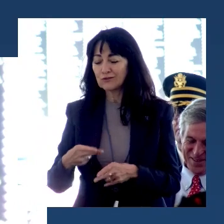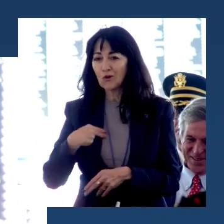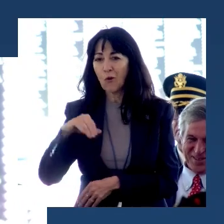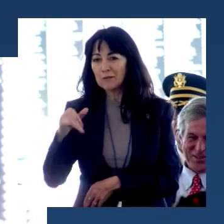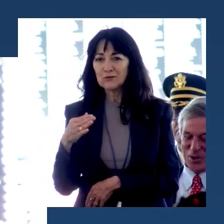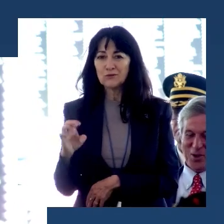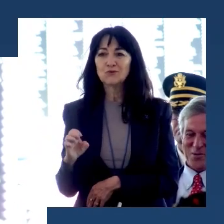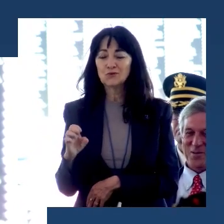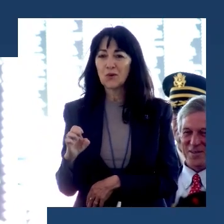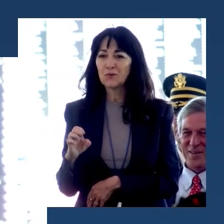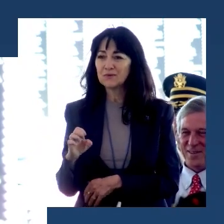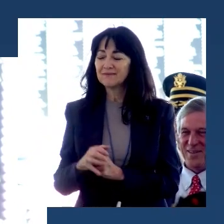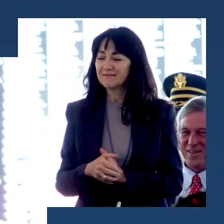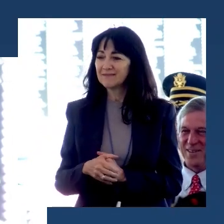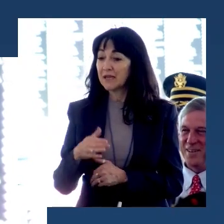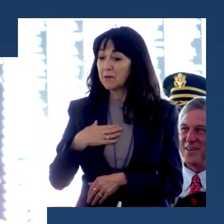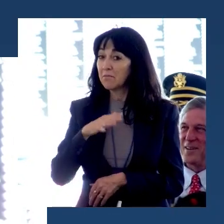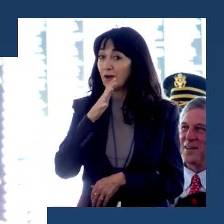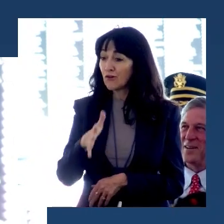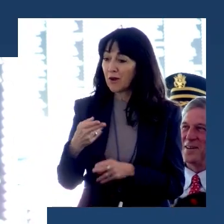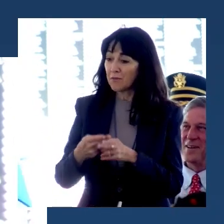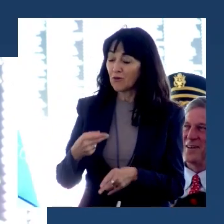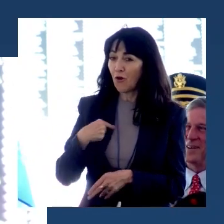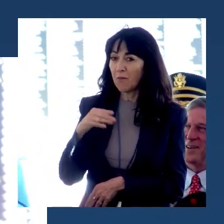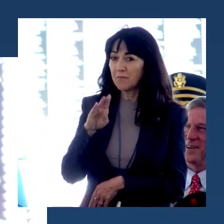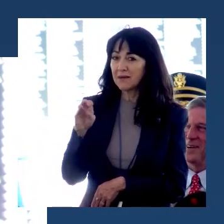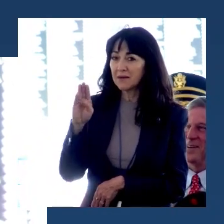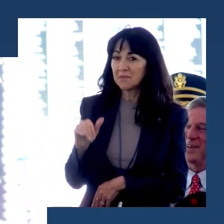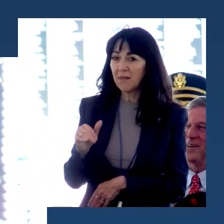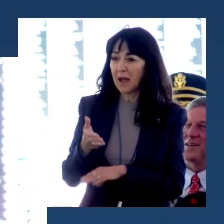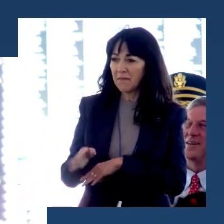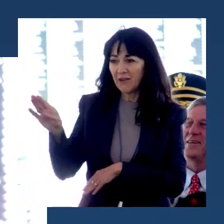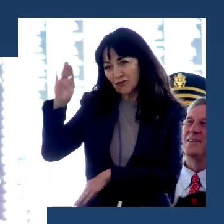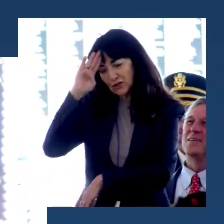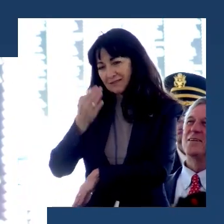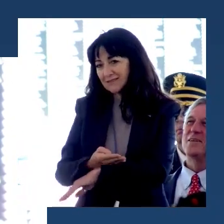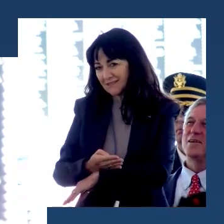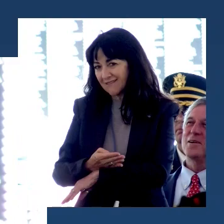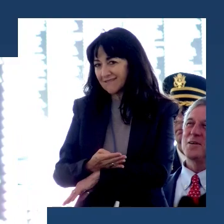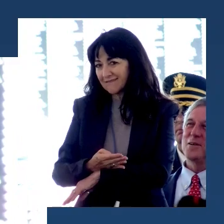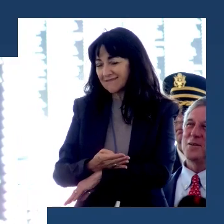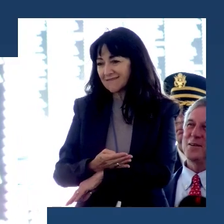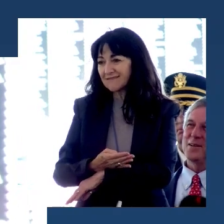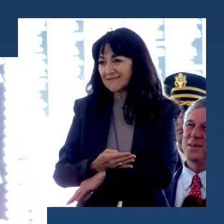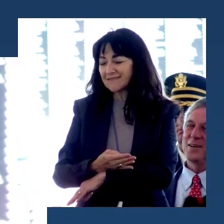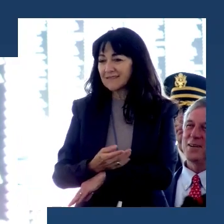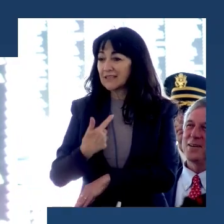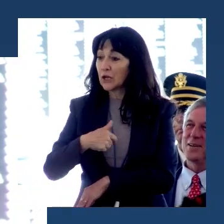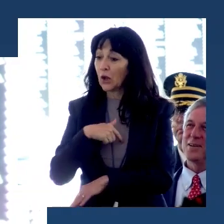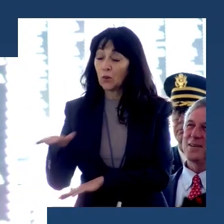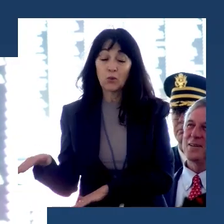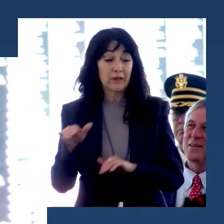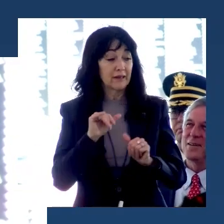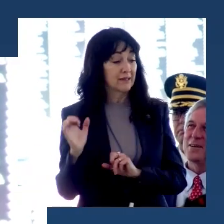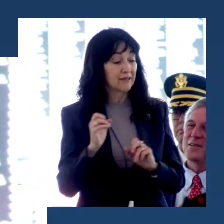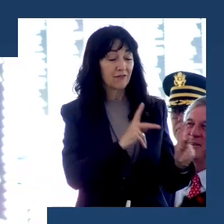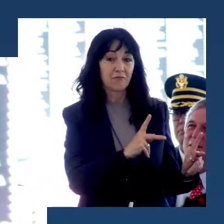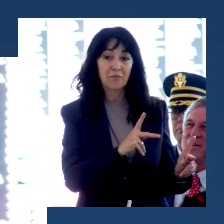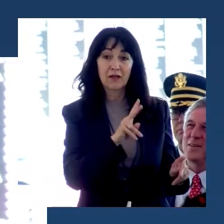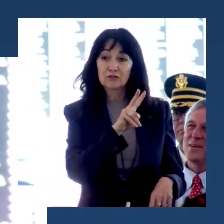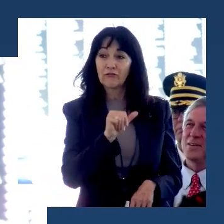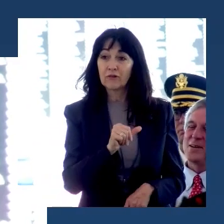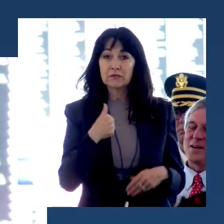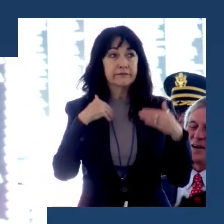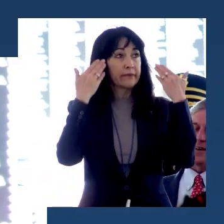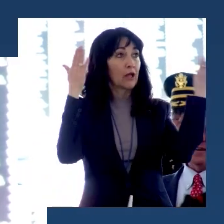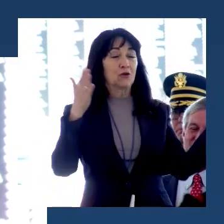And my grandmother called me Bobby after her son. And we'd leave there to go back to Virginia where we grew up. I didn't know